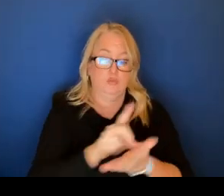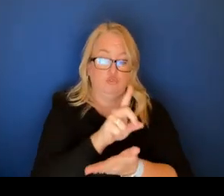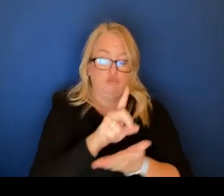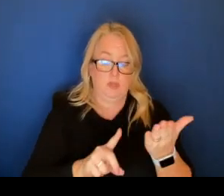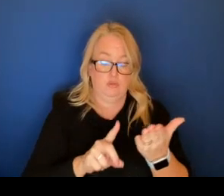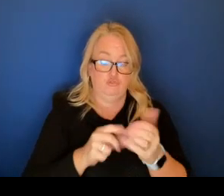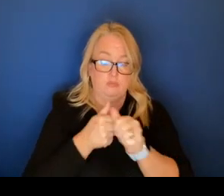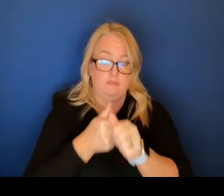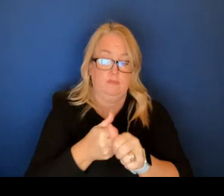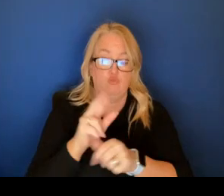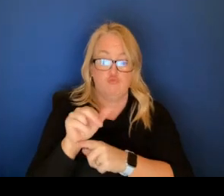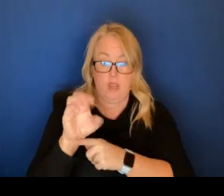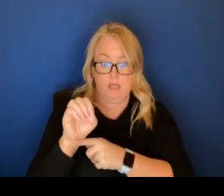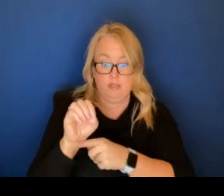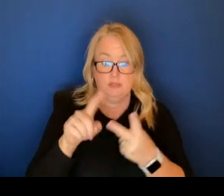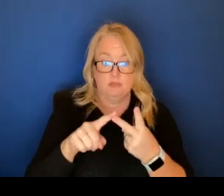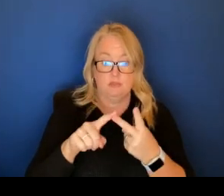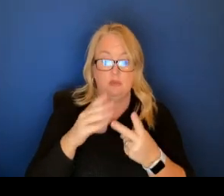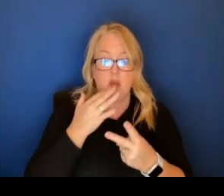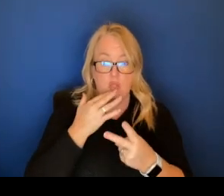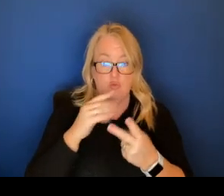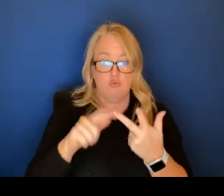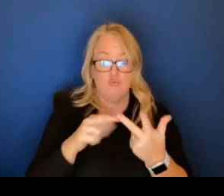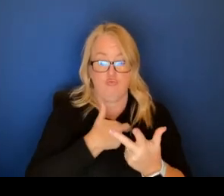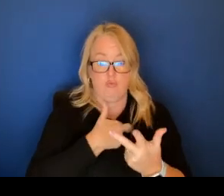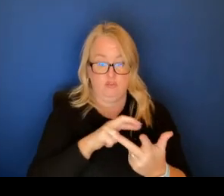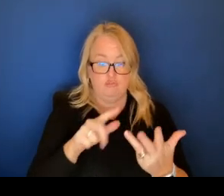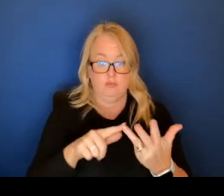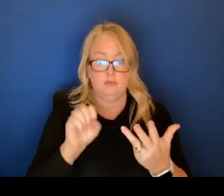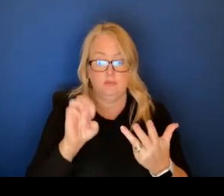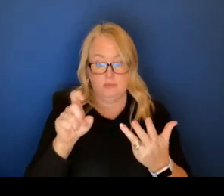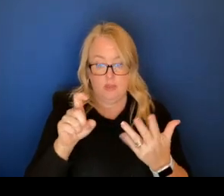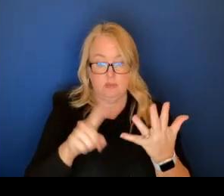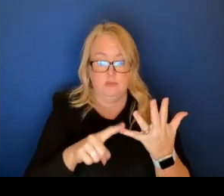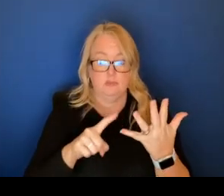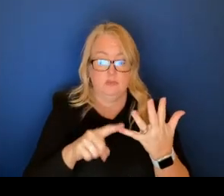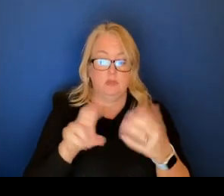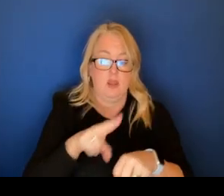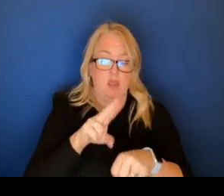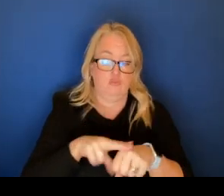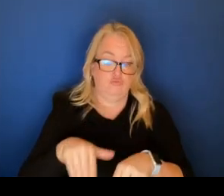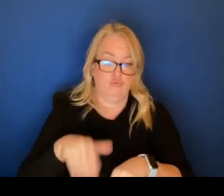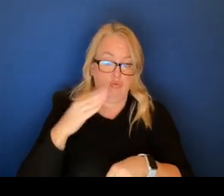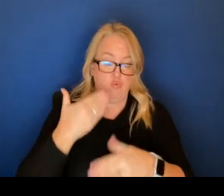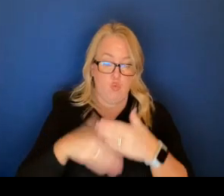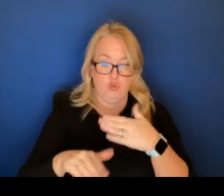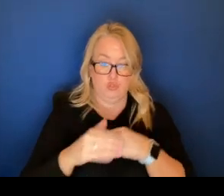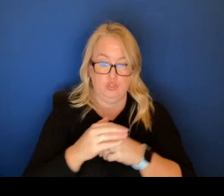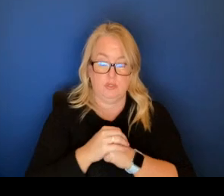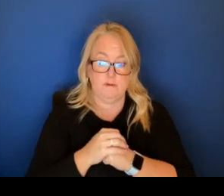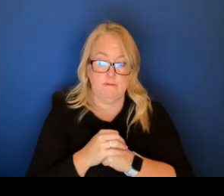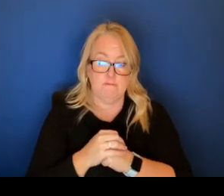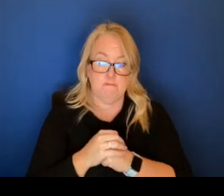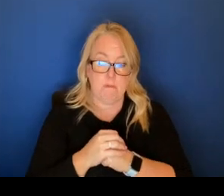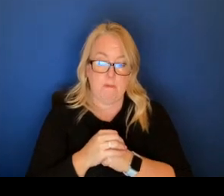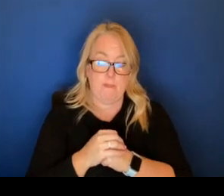discrimination based on race, color, religion, sex, and national